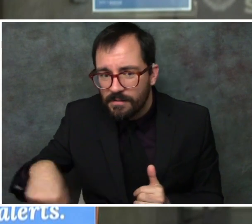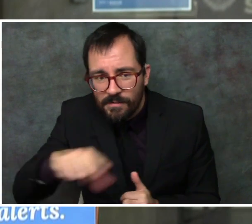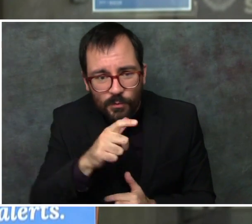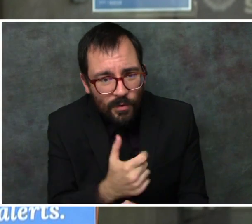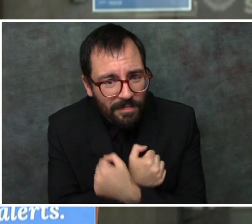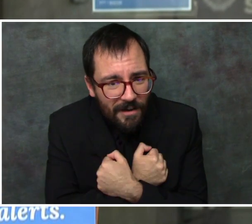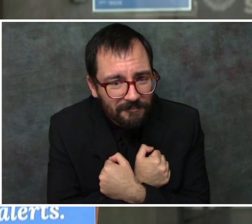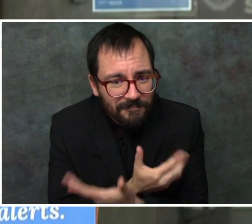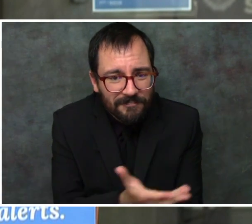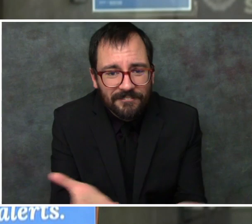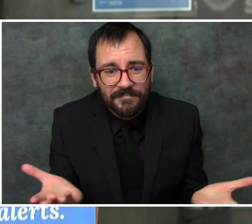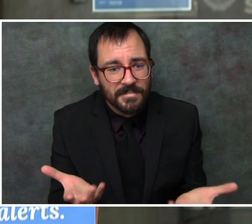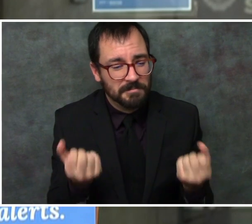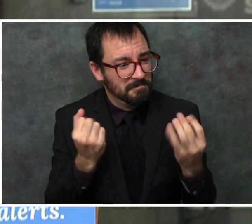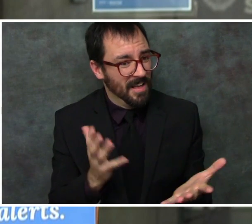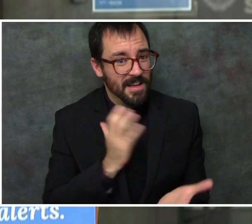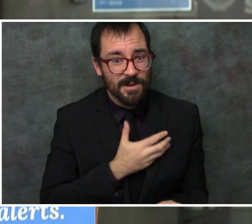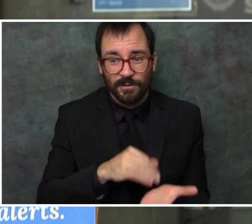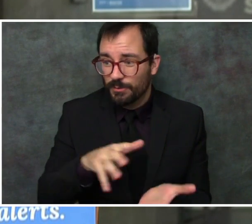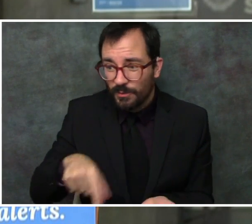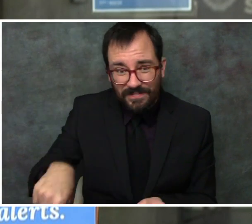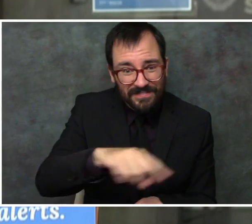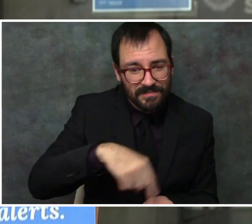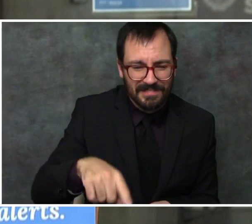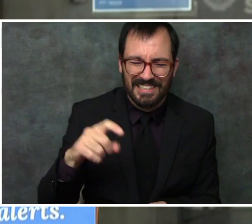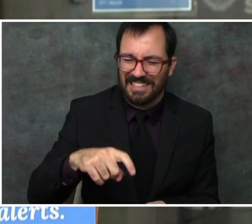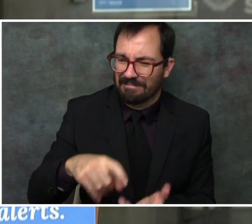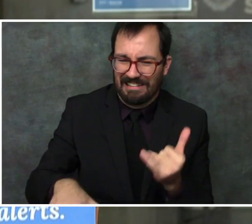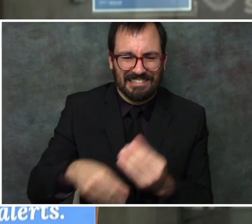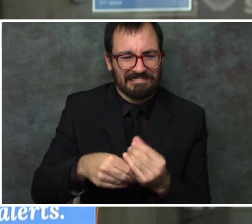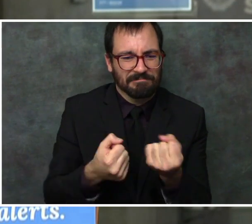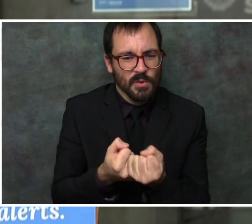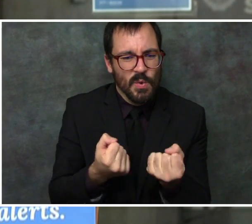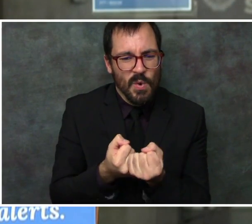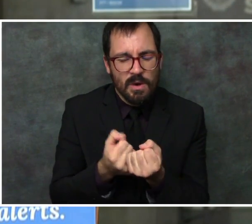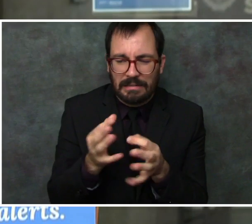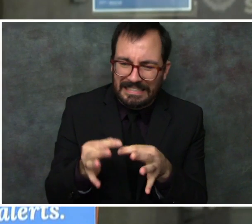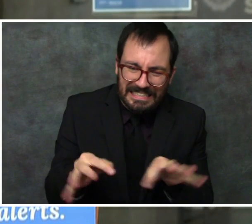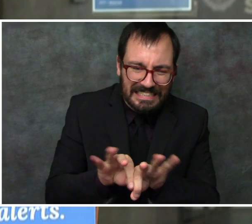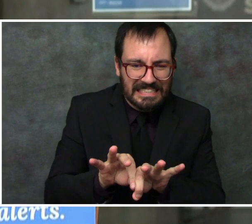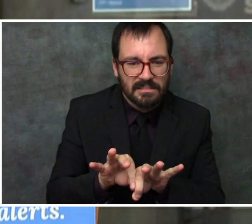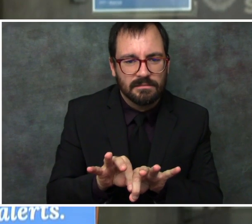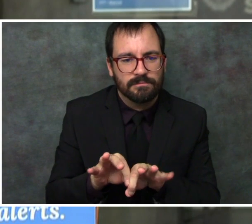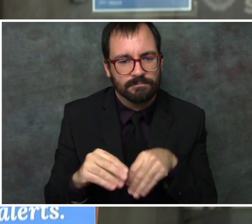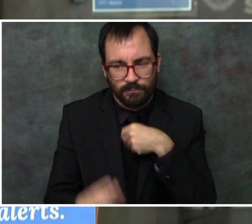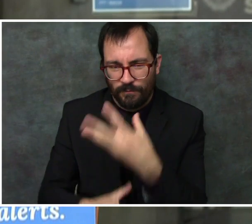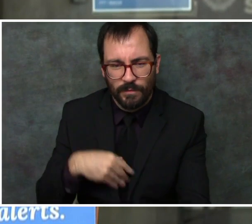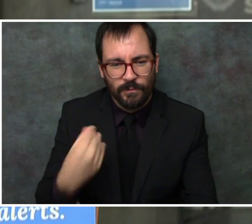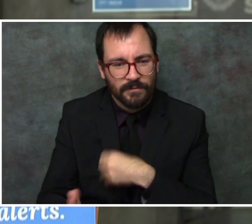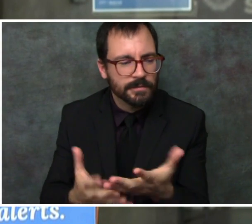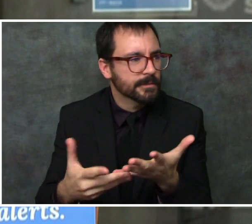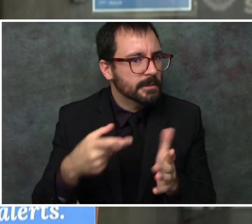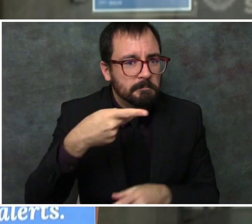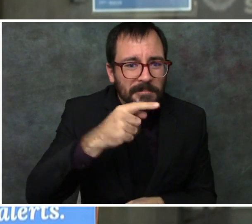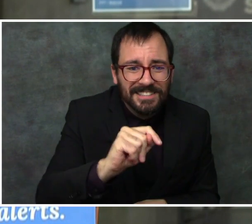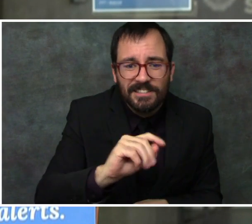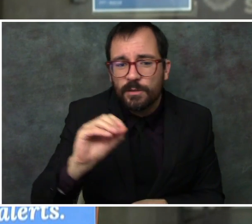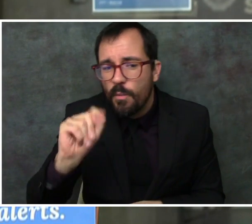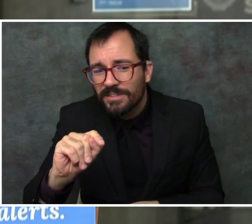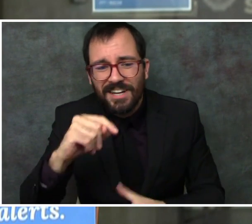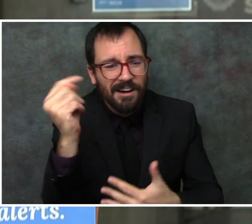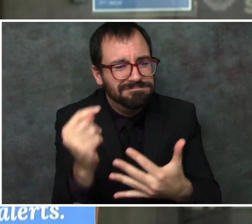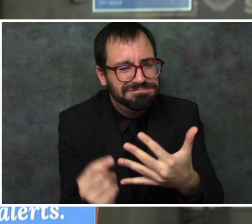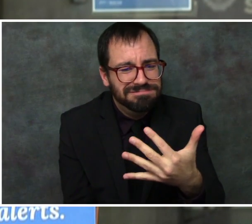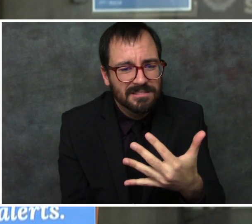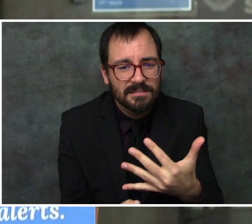added support and critical services that we provide for them when they're inside our schools. They need